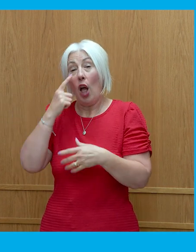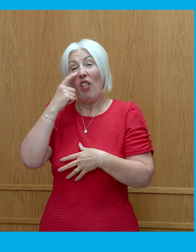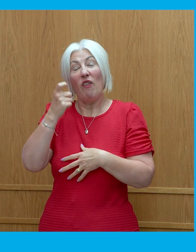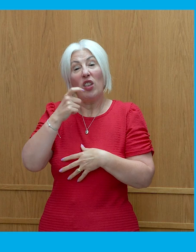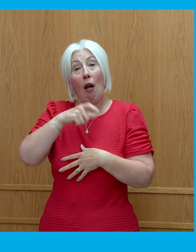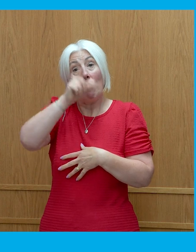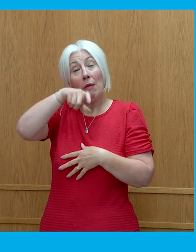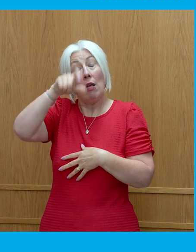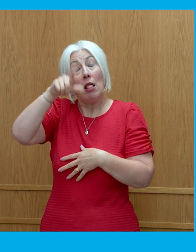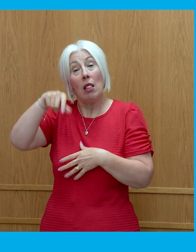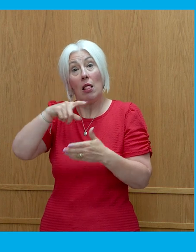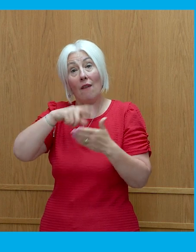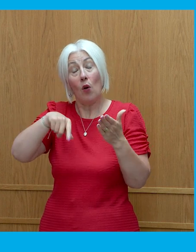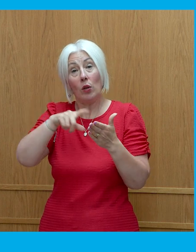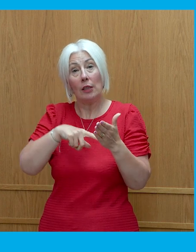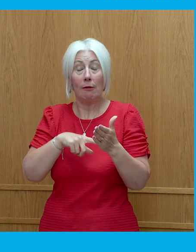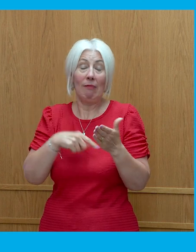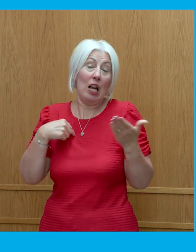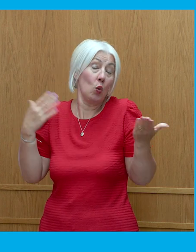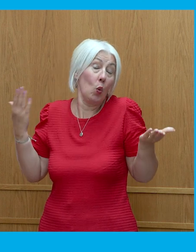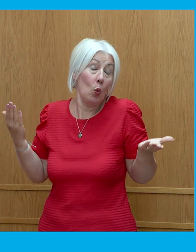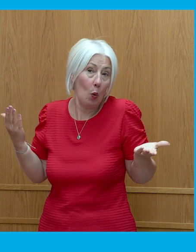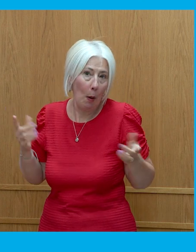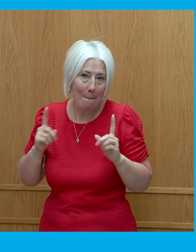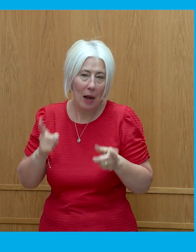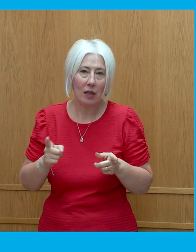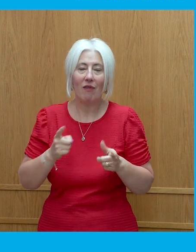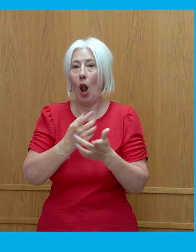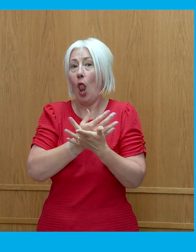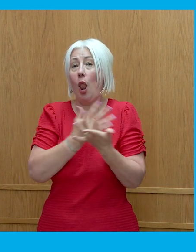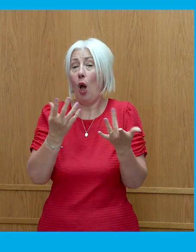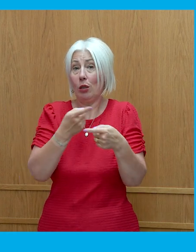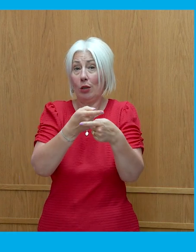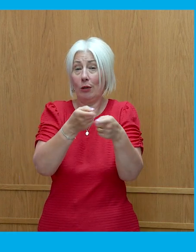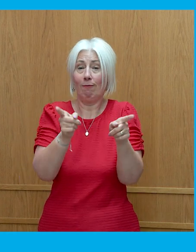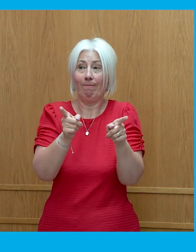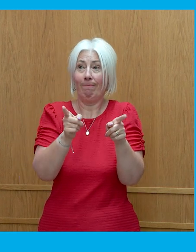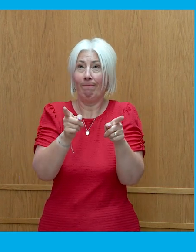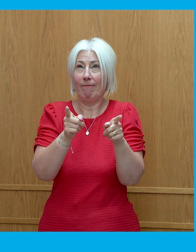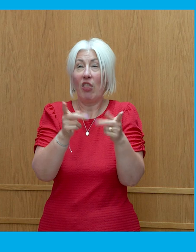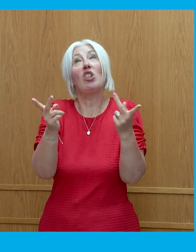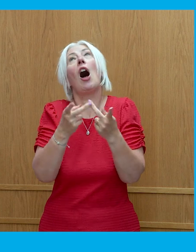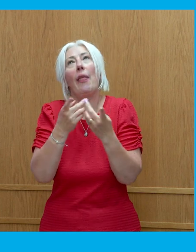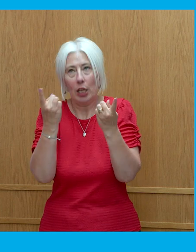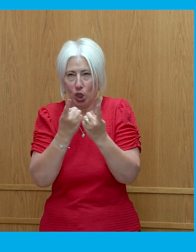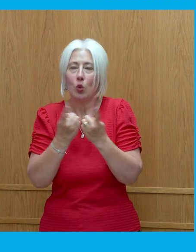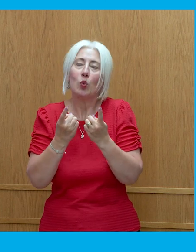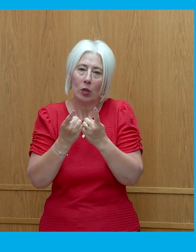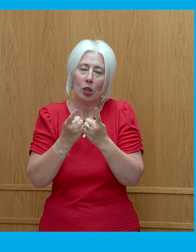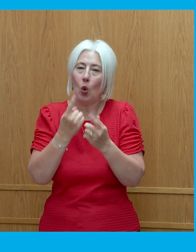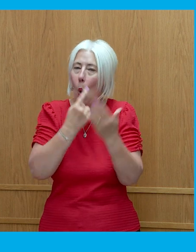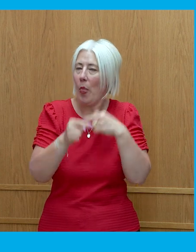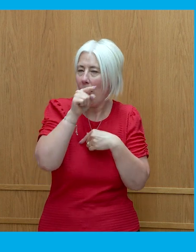voters, who knows? But I think for a lot of them, there are also other issues that they